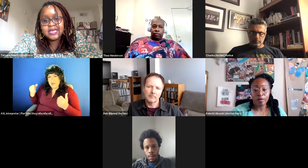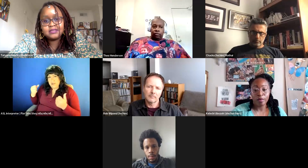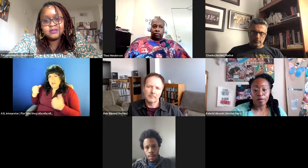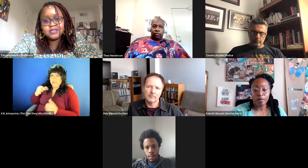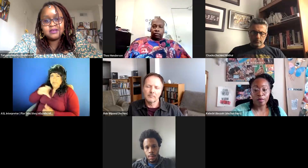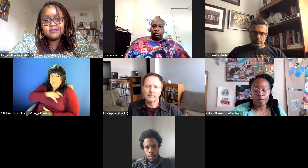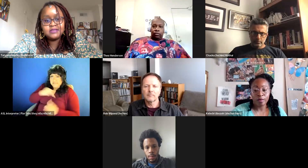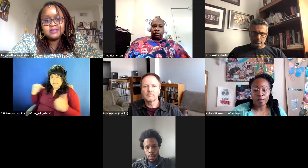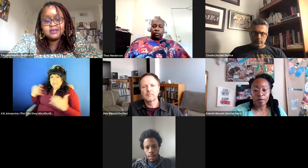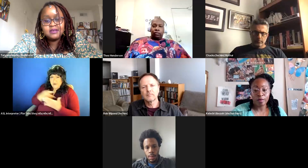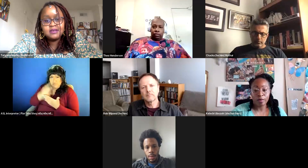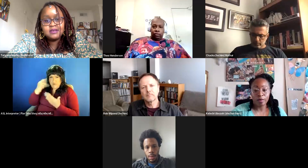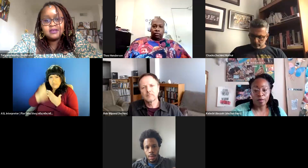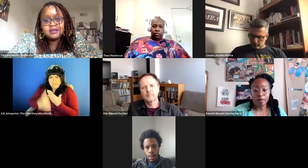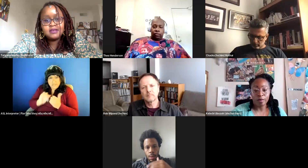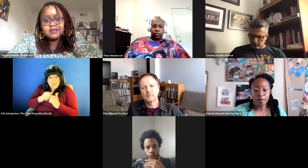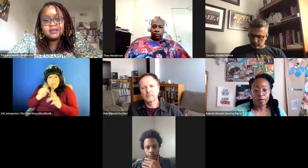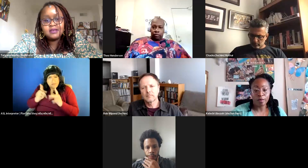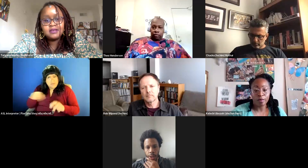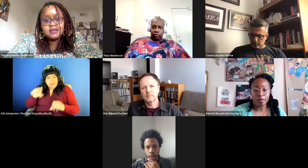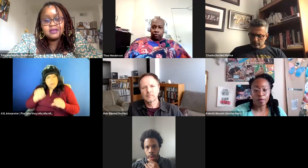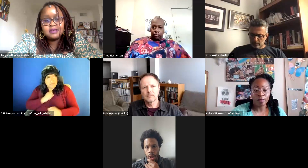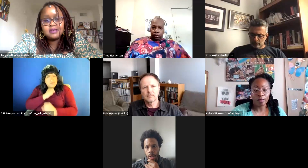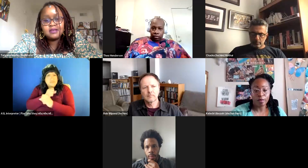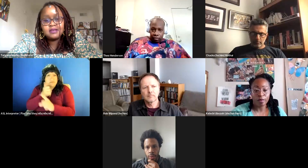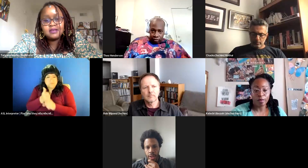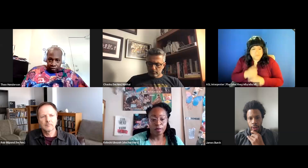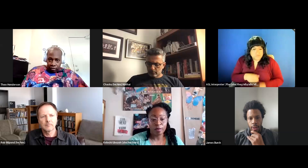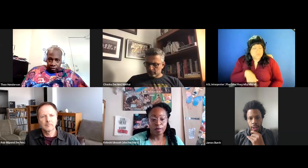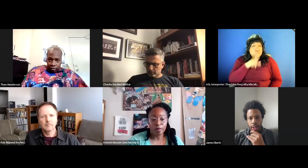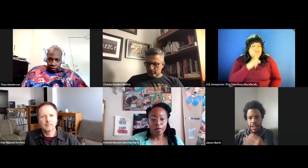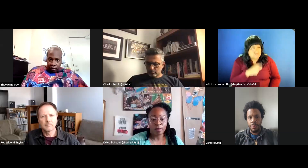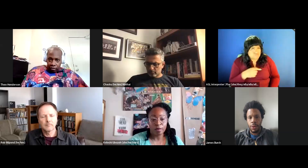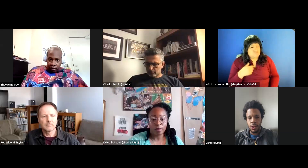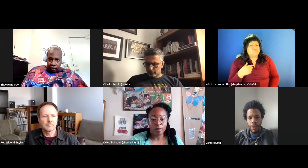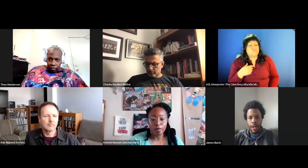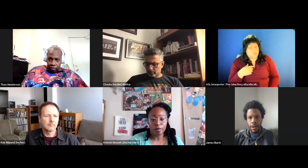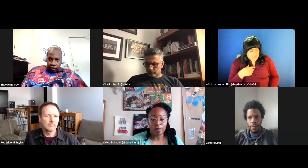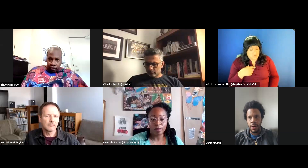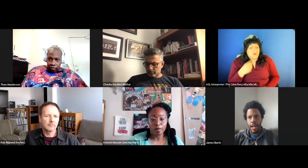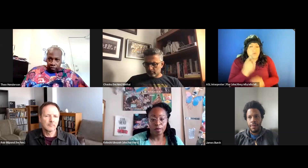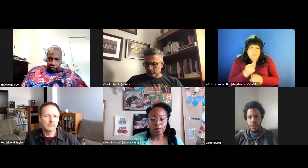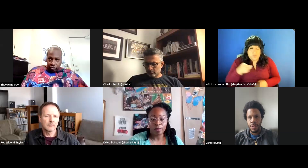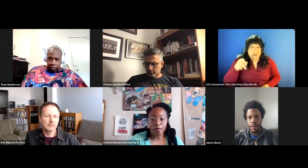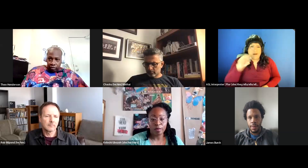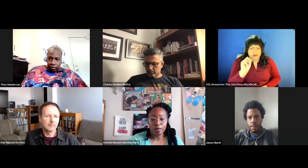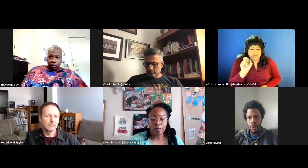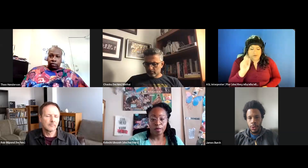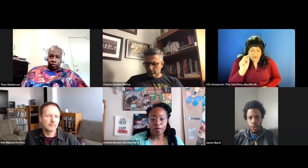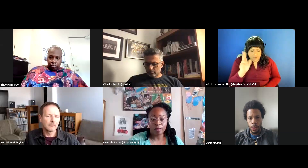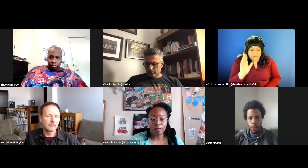people protect themselves? Right on. So care courts are the latest approach by our governor, Gavin